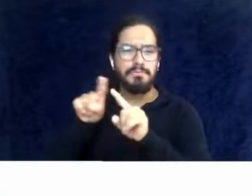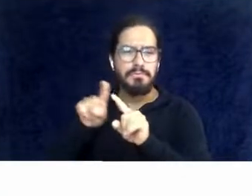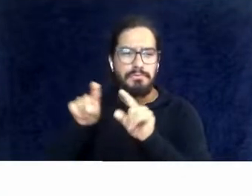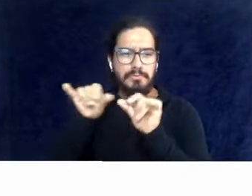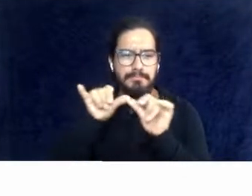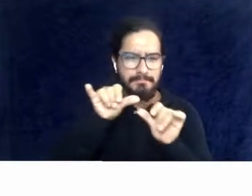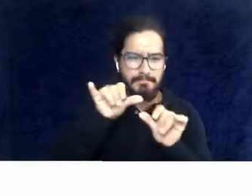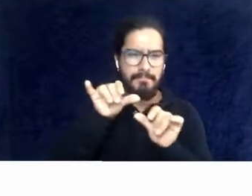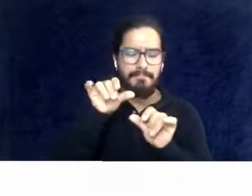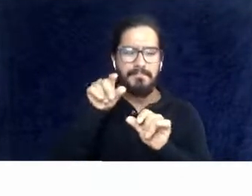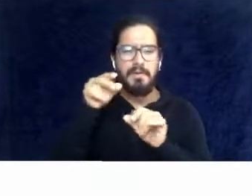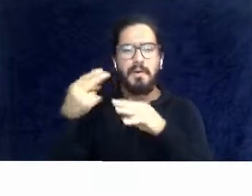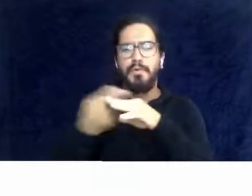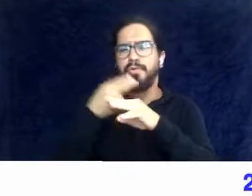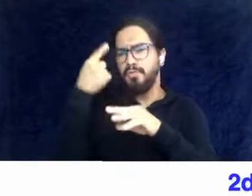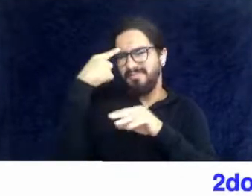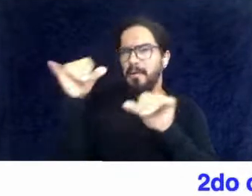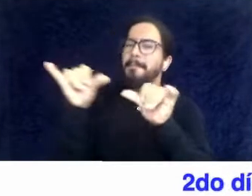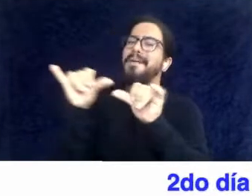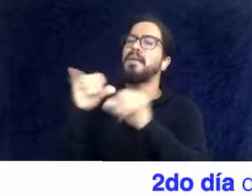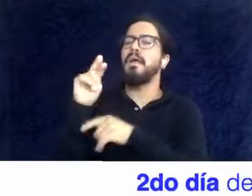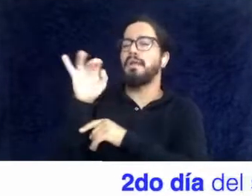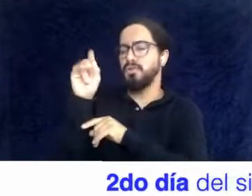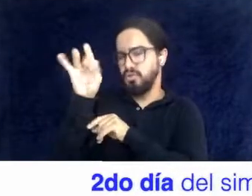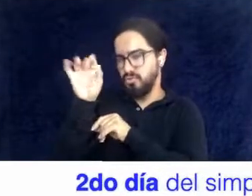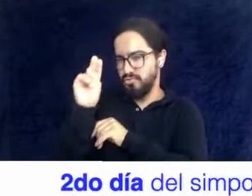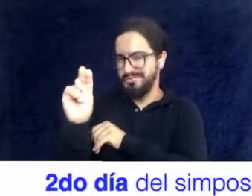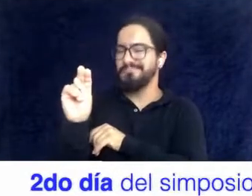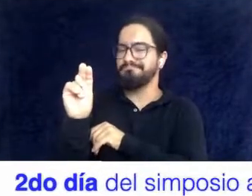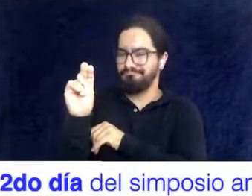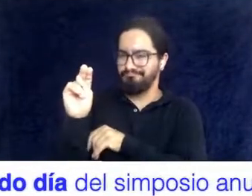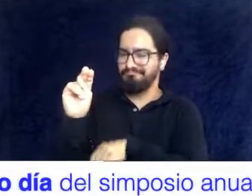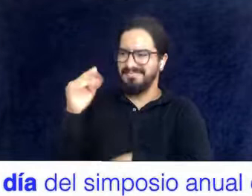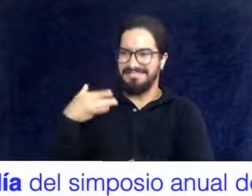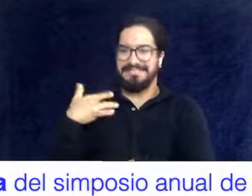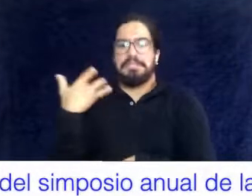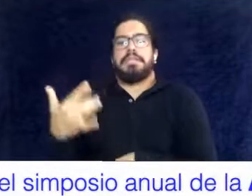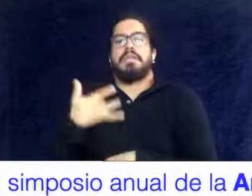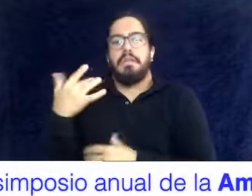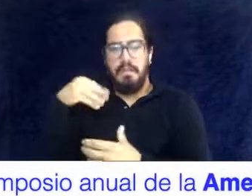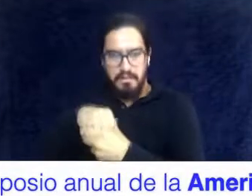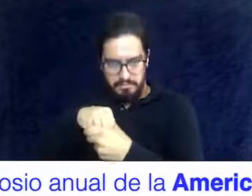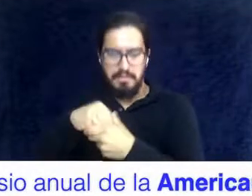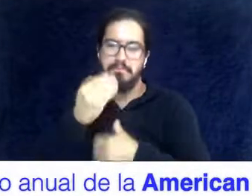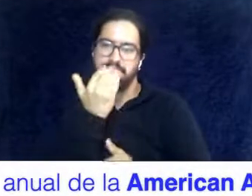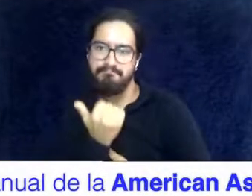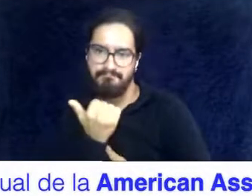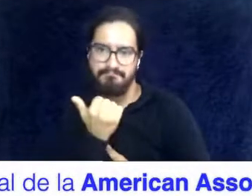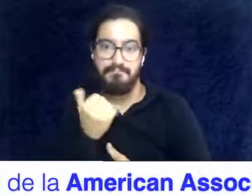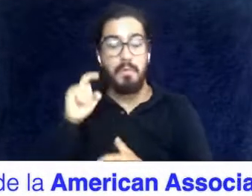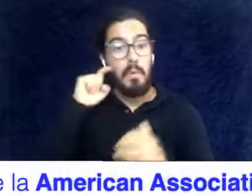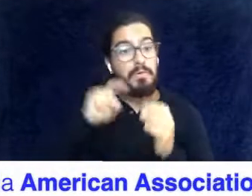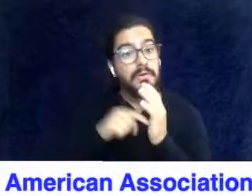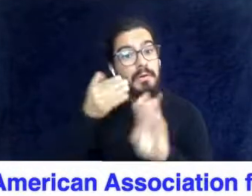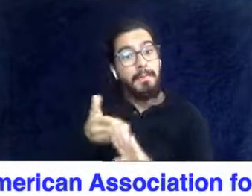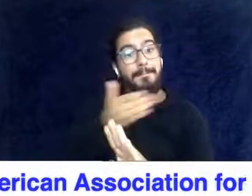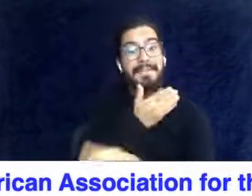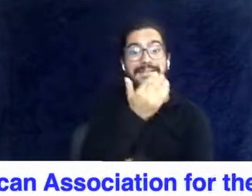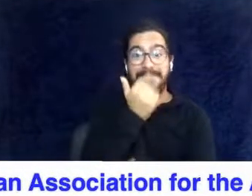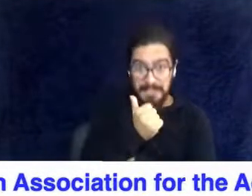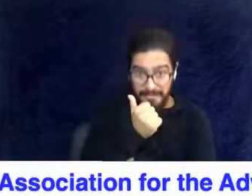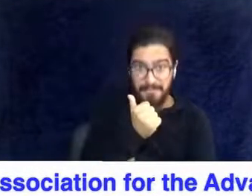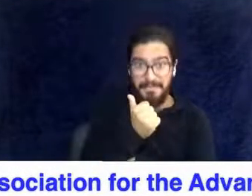measure of insulin sensitivity. And we observed that prediabetic monkeys had significantly lower